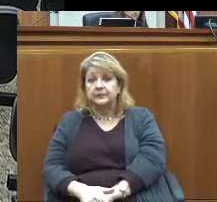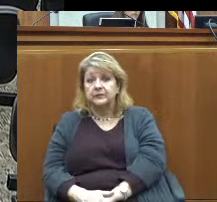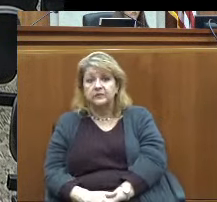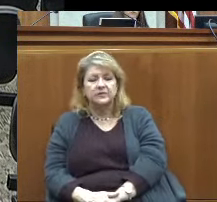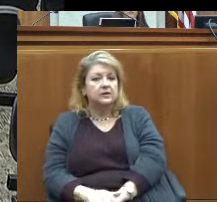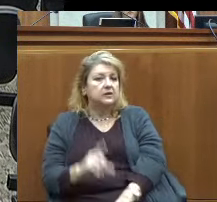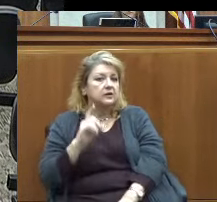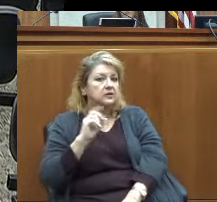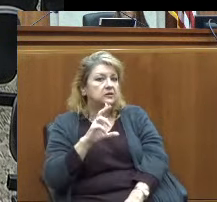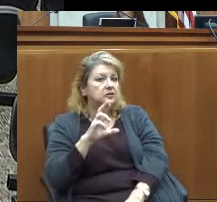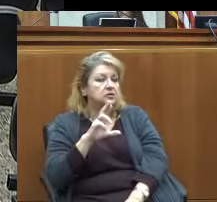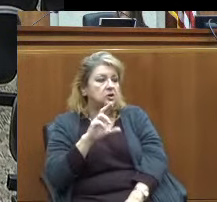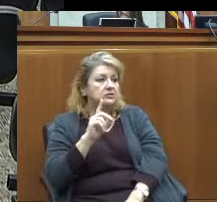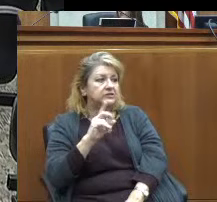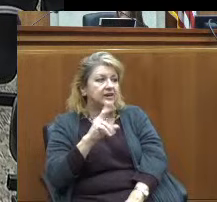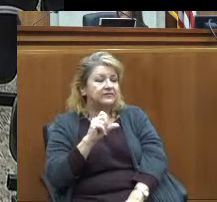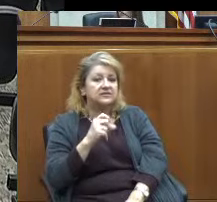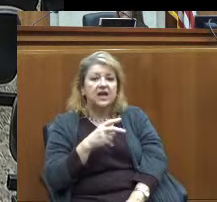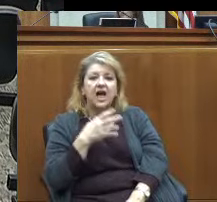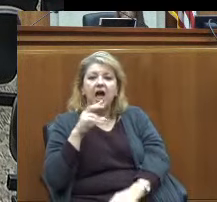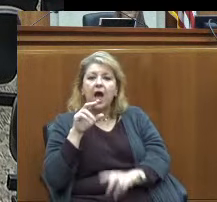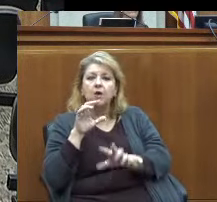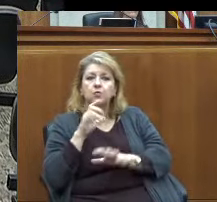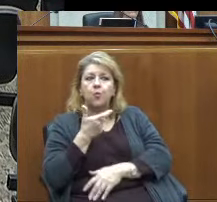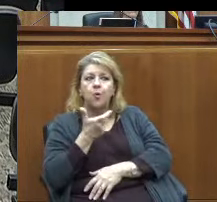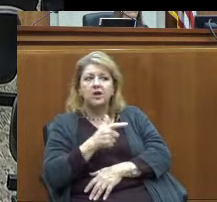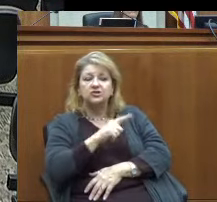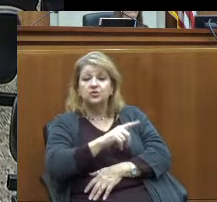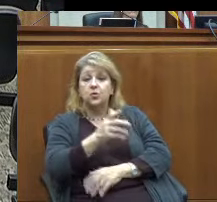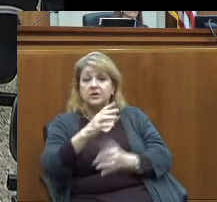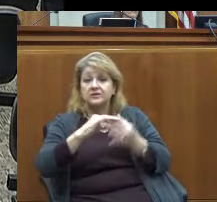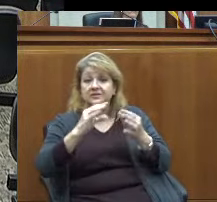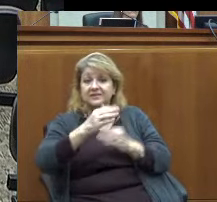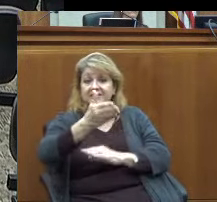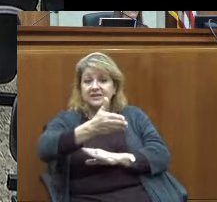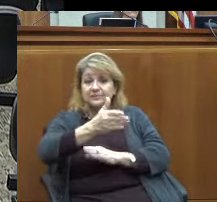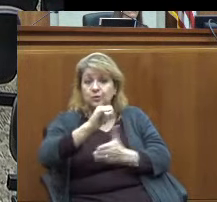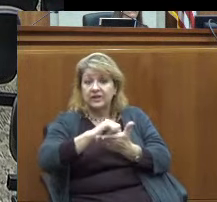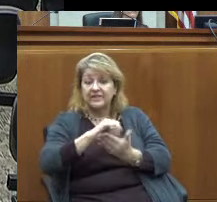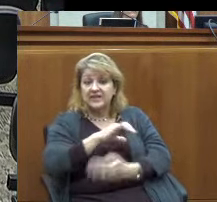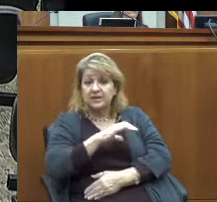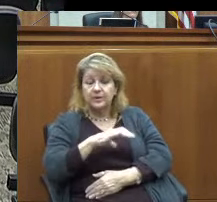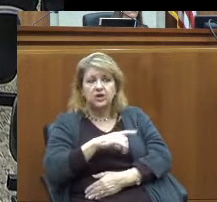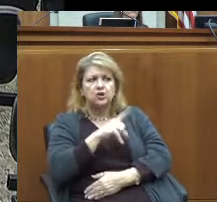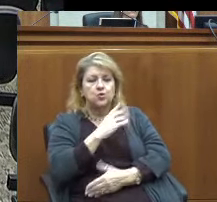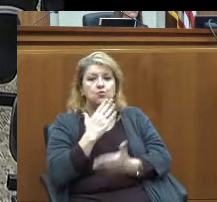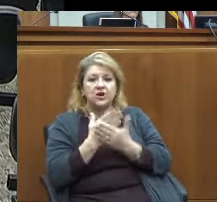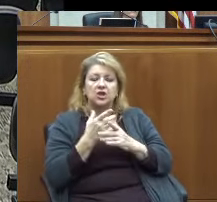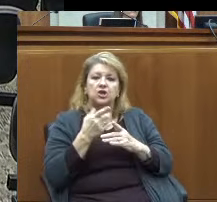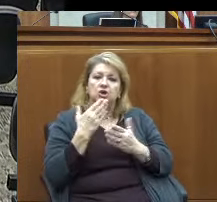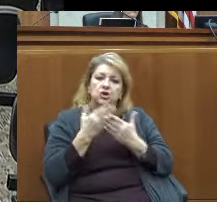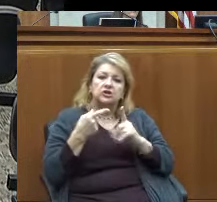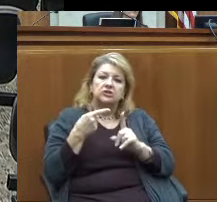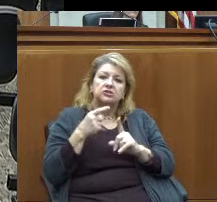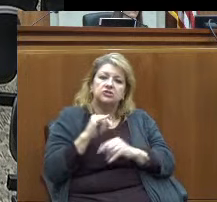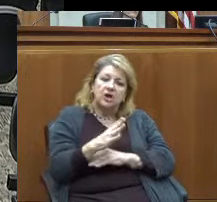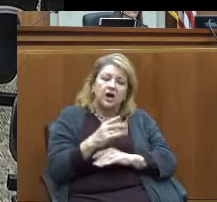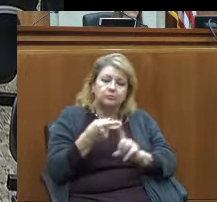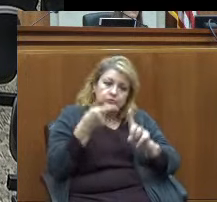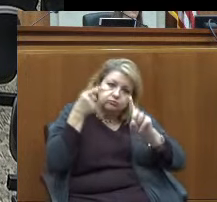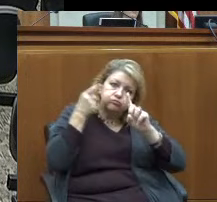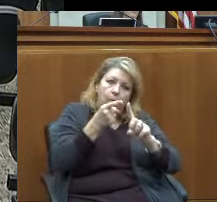Dr. Davis? And I'd just like to say I watched your testimony at that committee, and I thought you did a really good job of hammering in those points